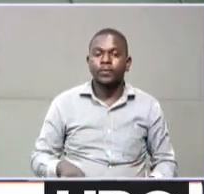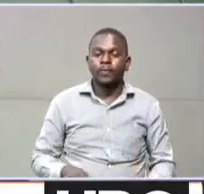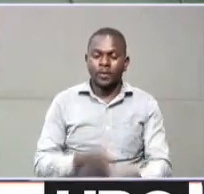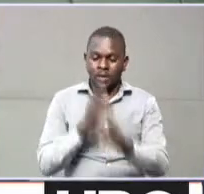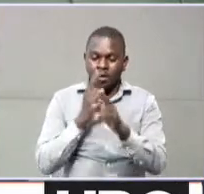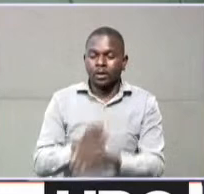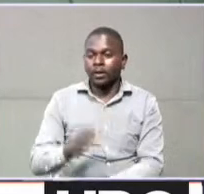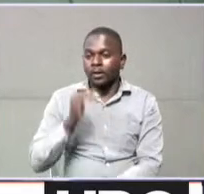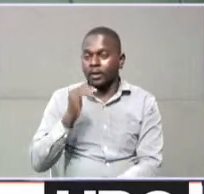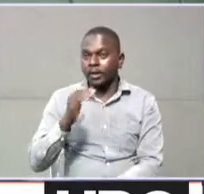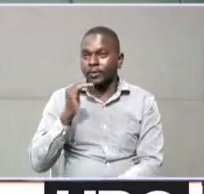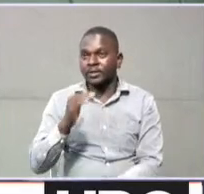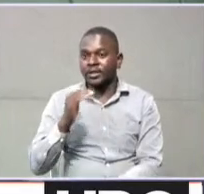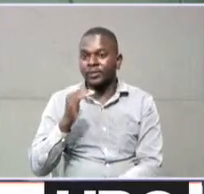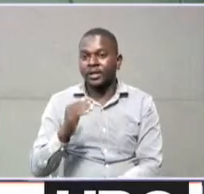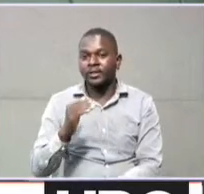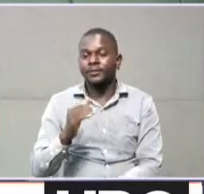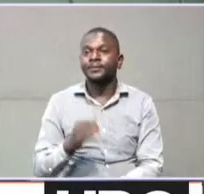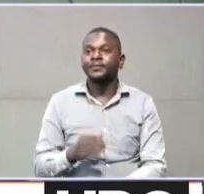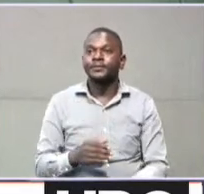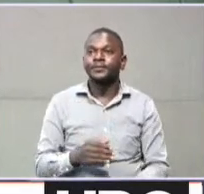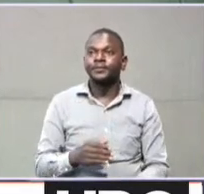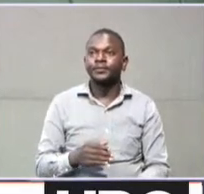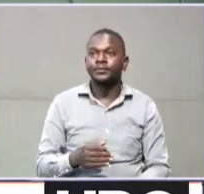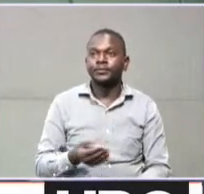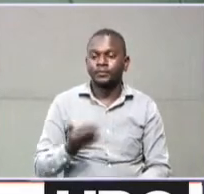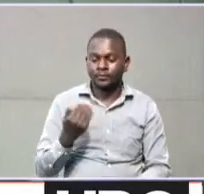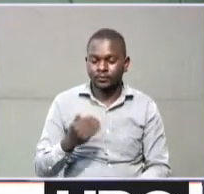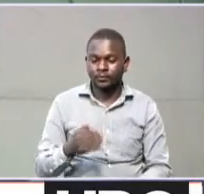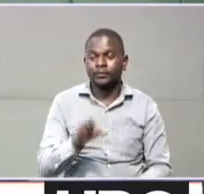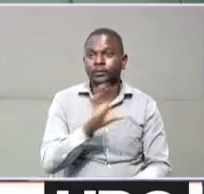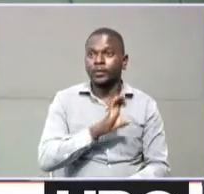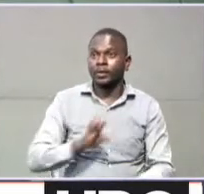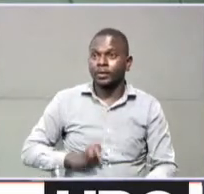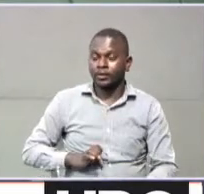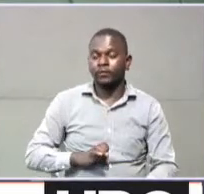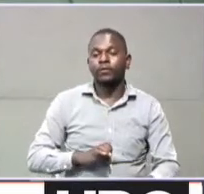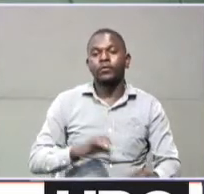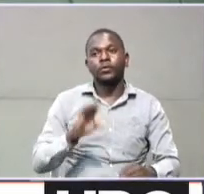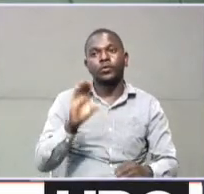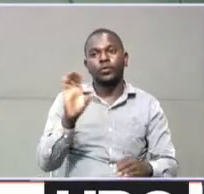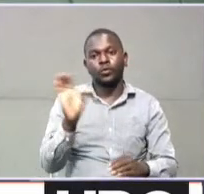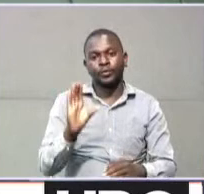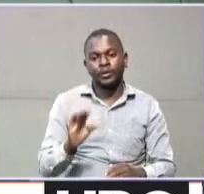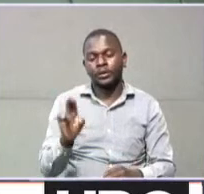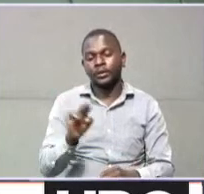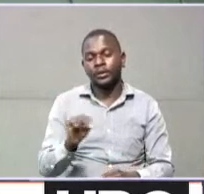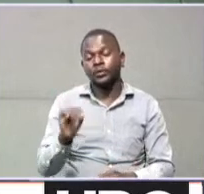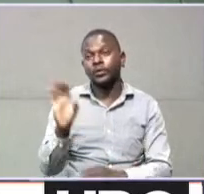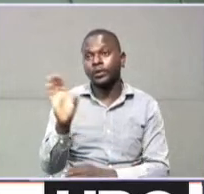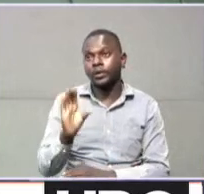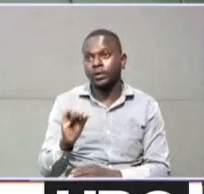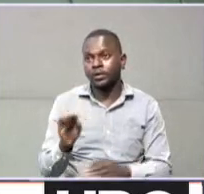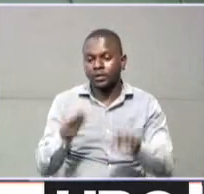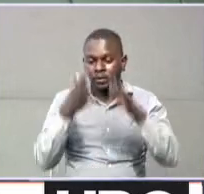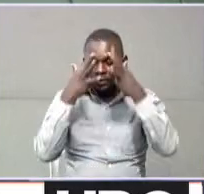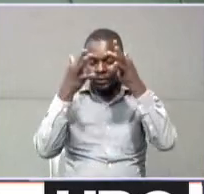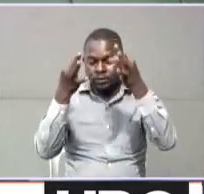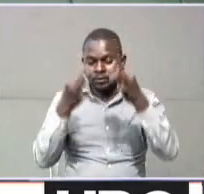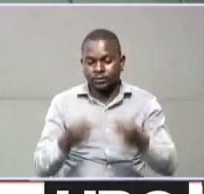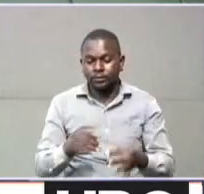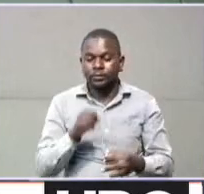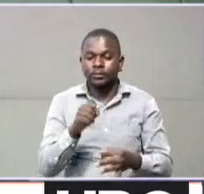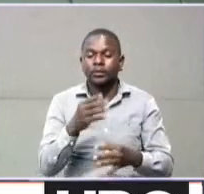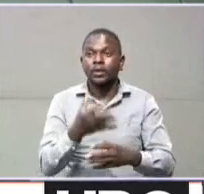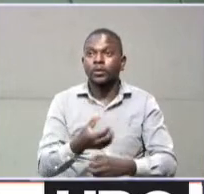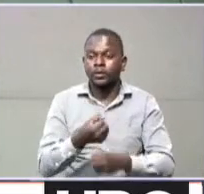right honorable speaker would have some of us sit on the national executive committee and the national council which are the decision-making organs